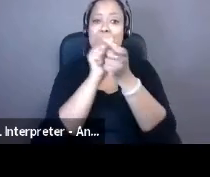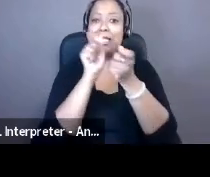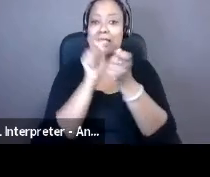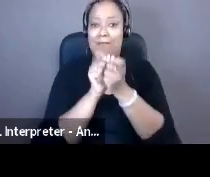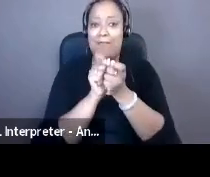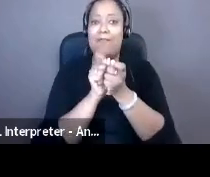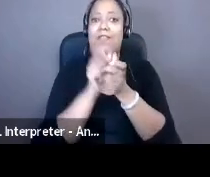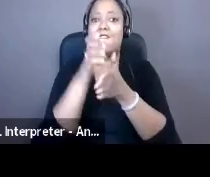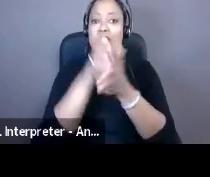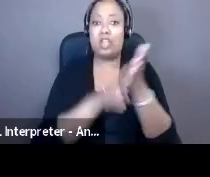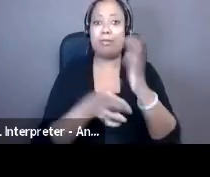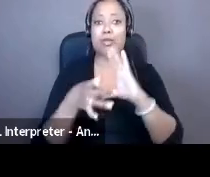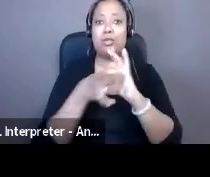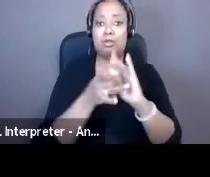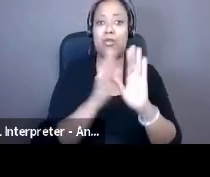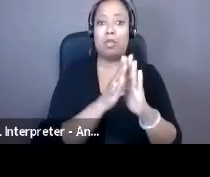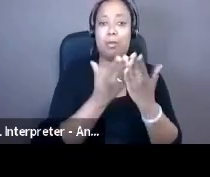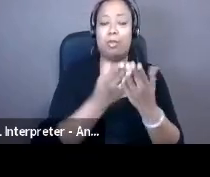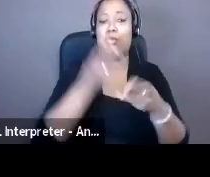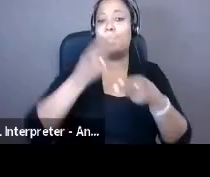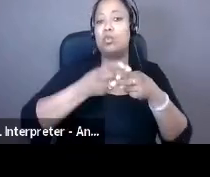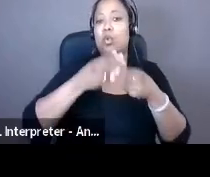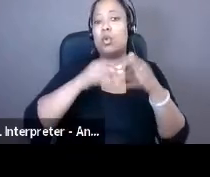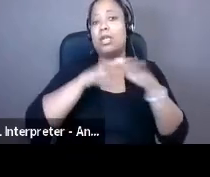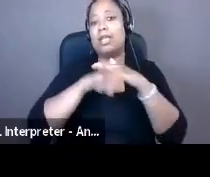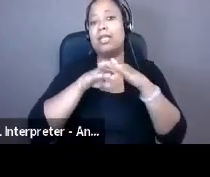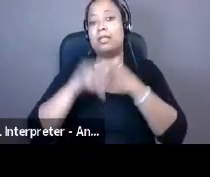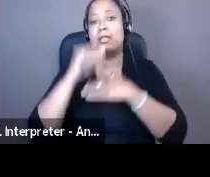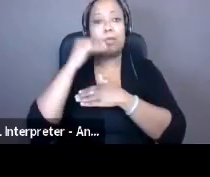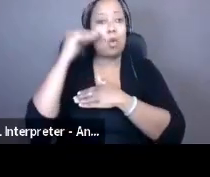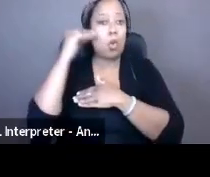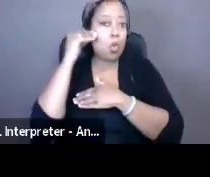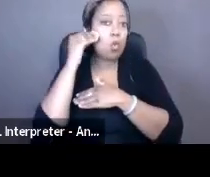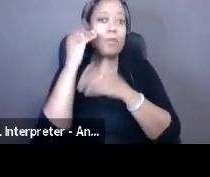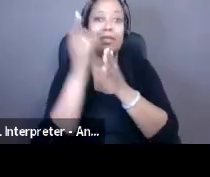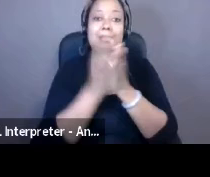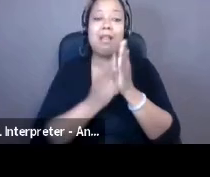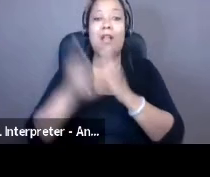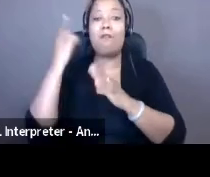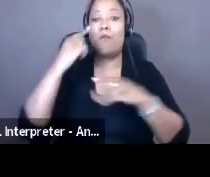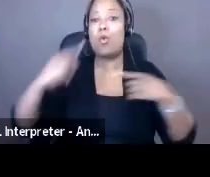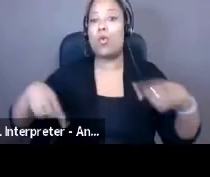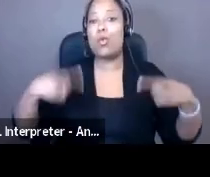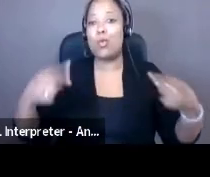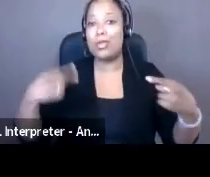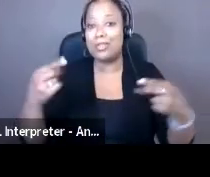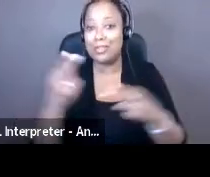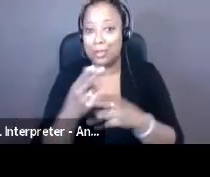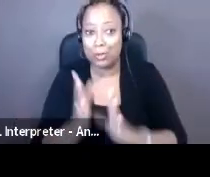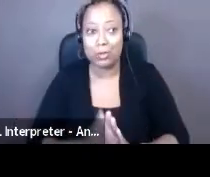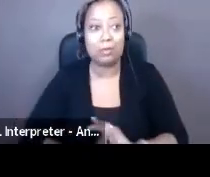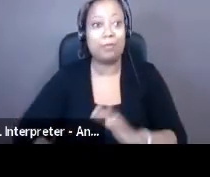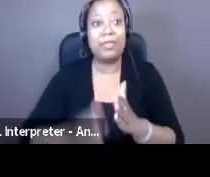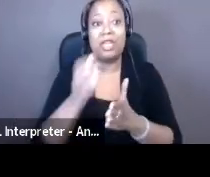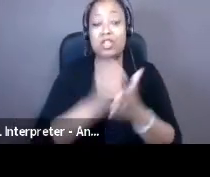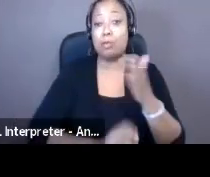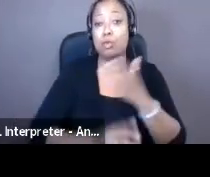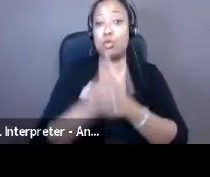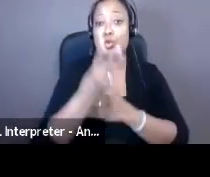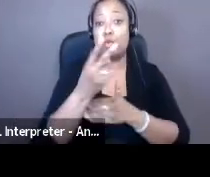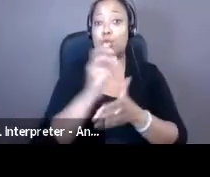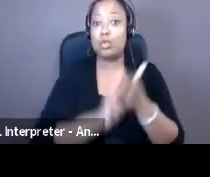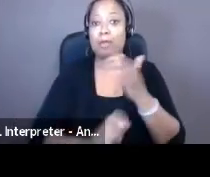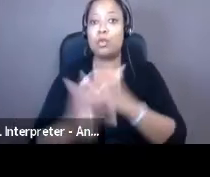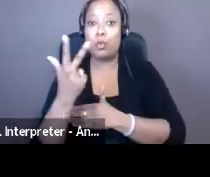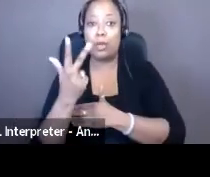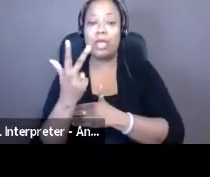called Accessible Home Design, Architectural Solutions for the Wheelchair User. We're going to be talking about chapters 2 and 3, which are entering your